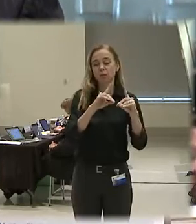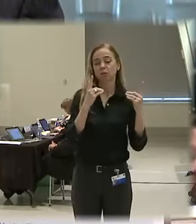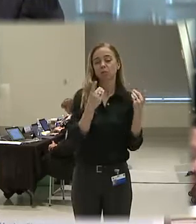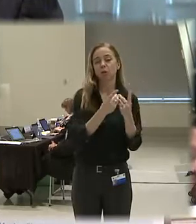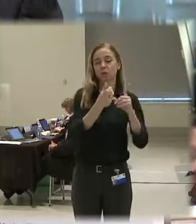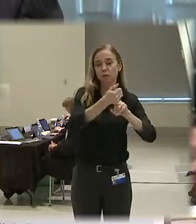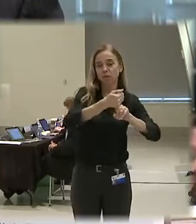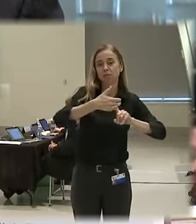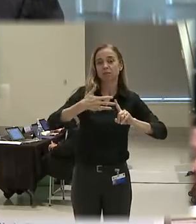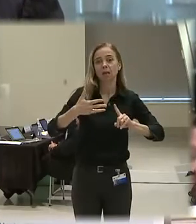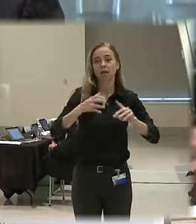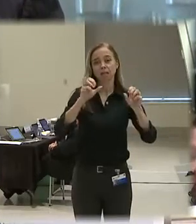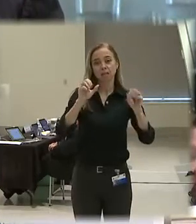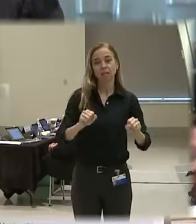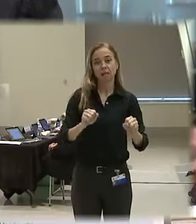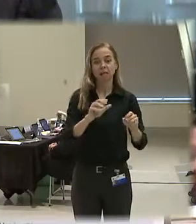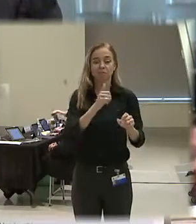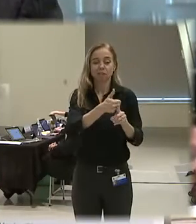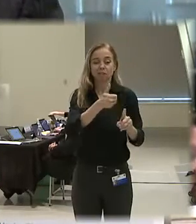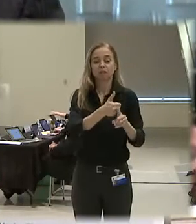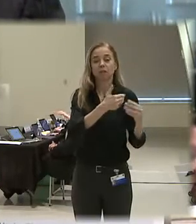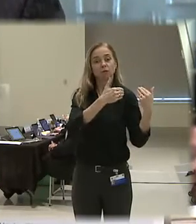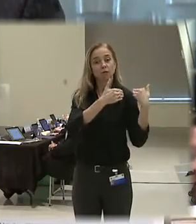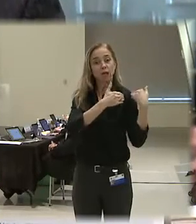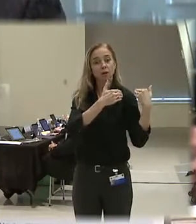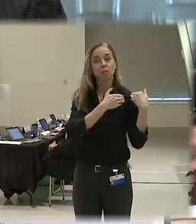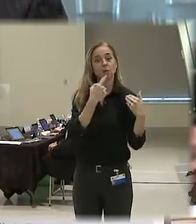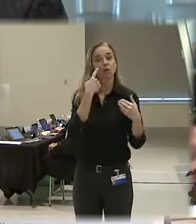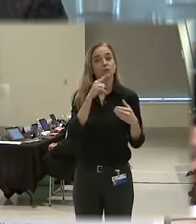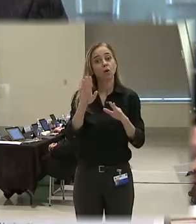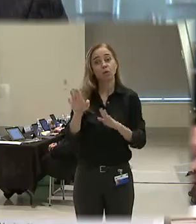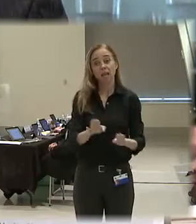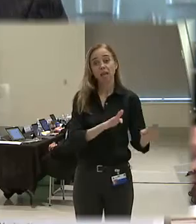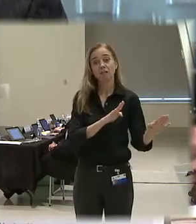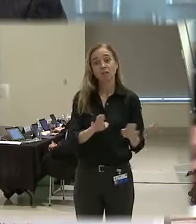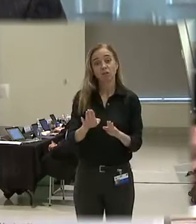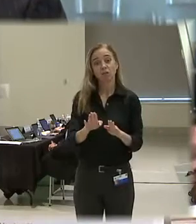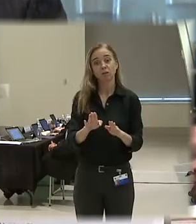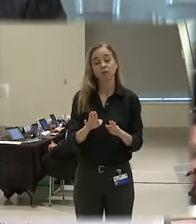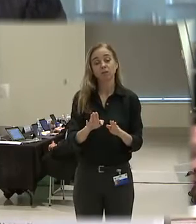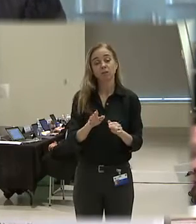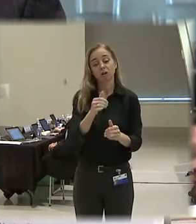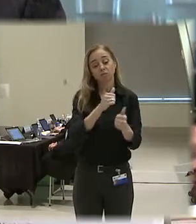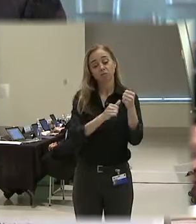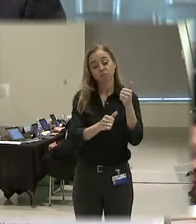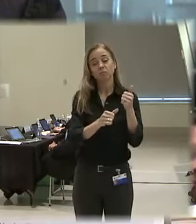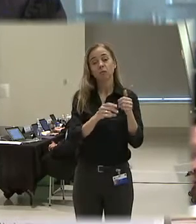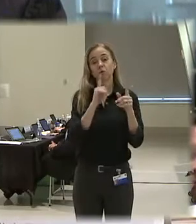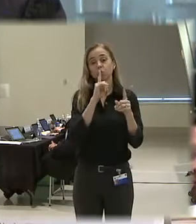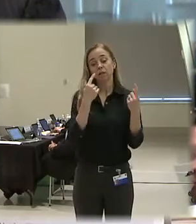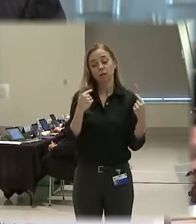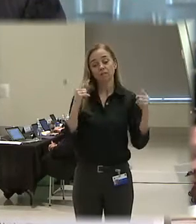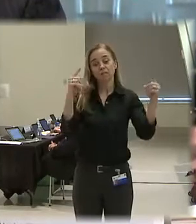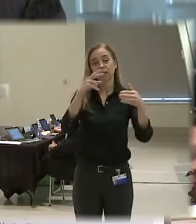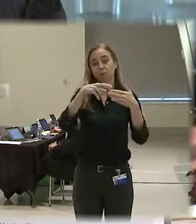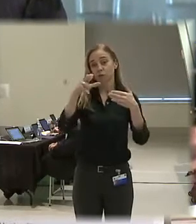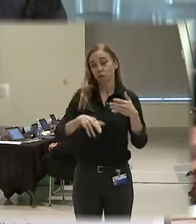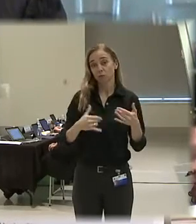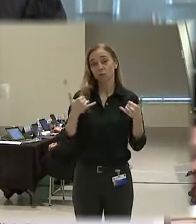of the department being held accountable strictly for the behavior of subordinates is bringing us effective